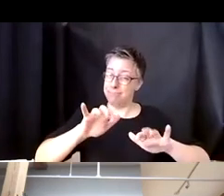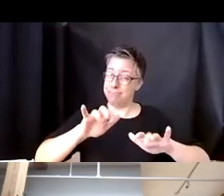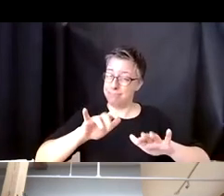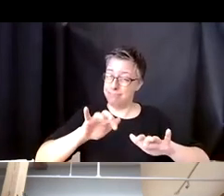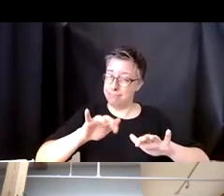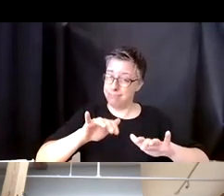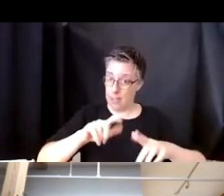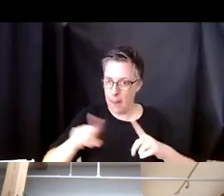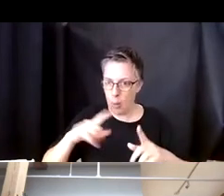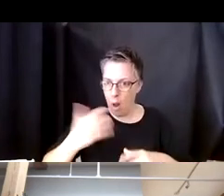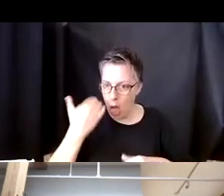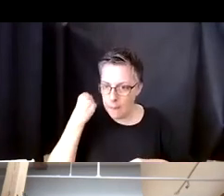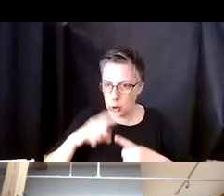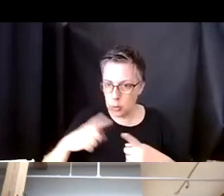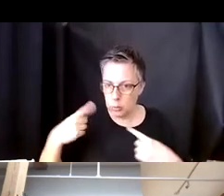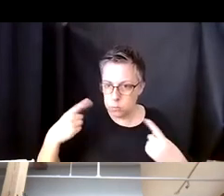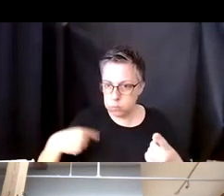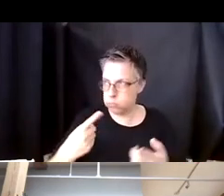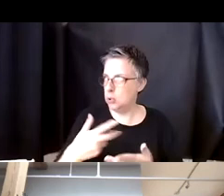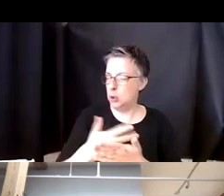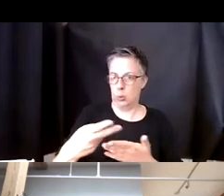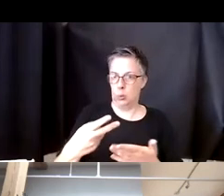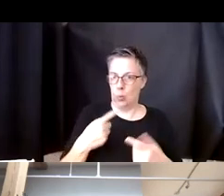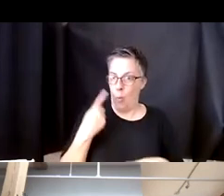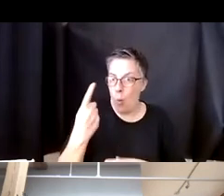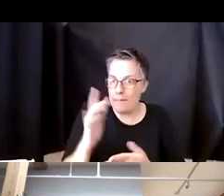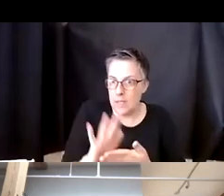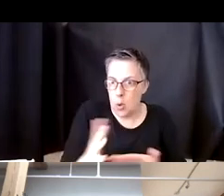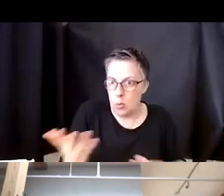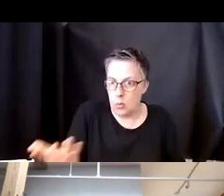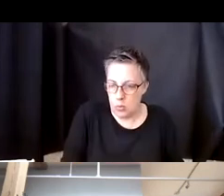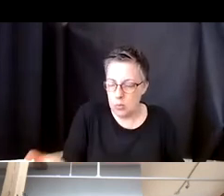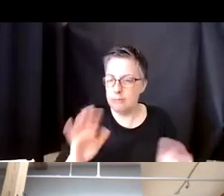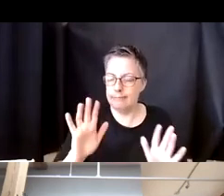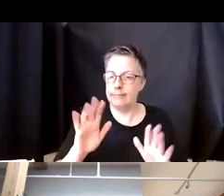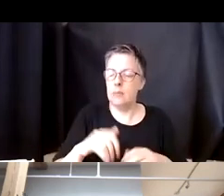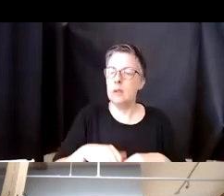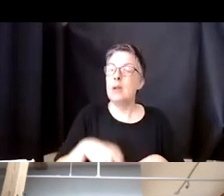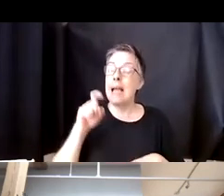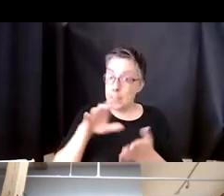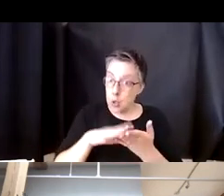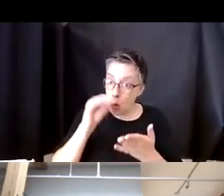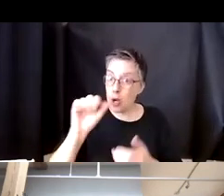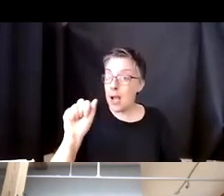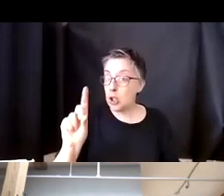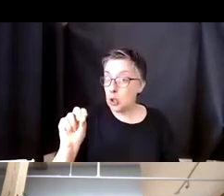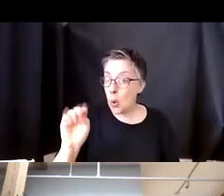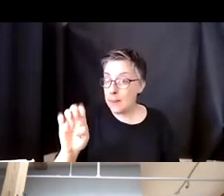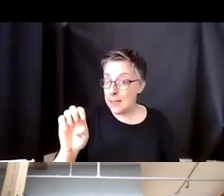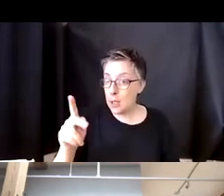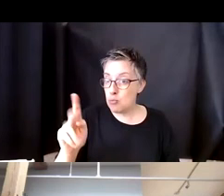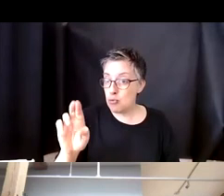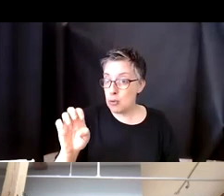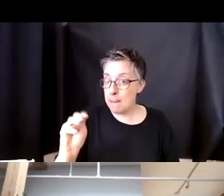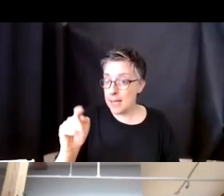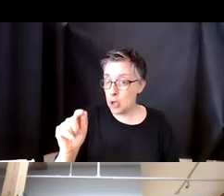now for the one single video. So I then needed to learn Adobe Premiere, which is another